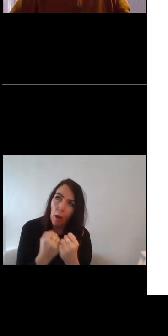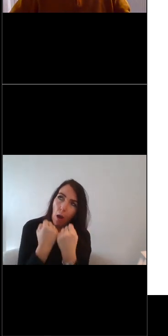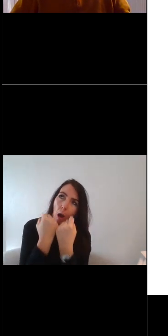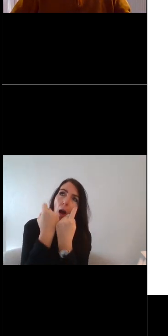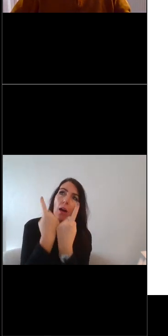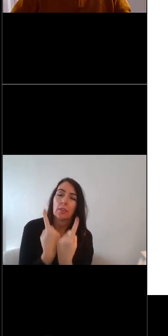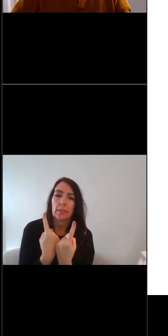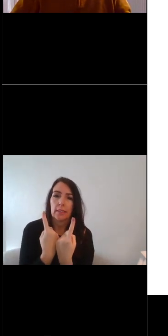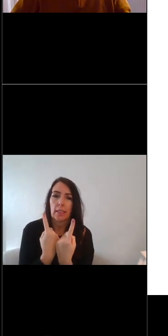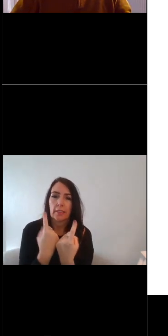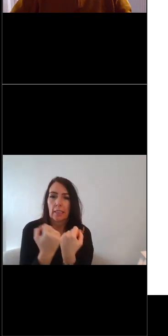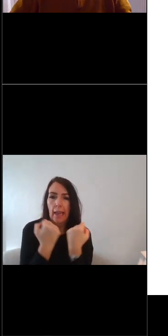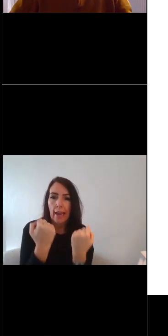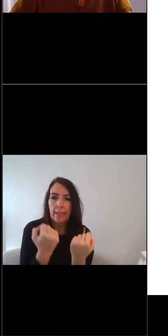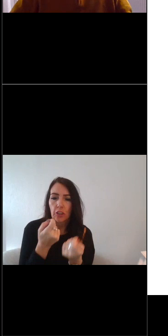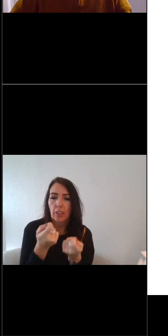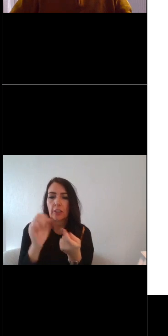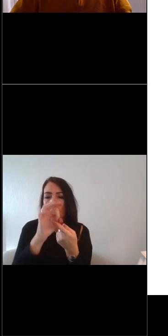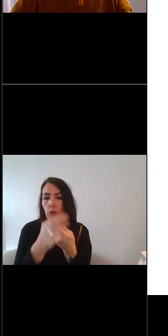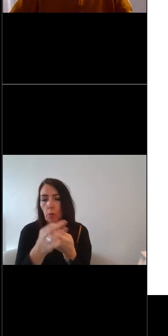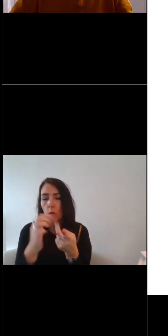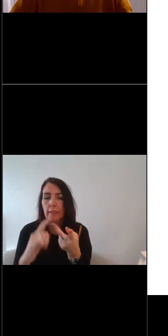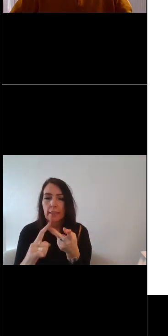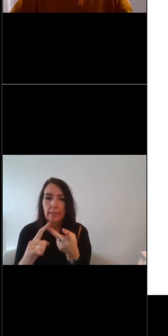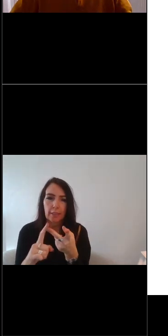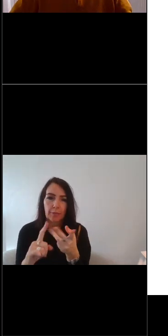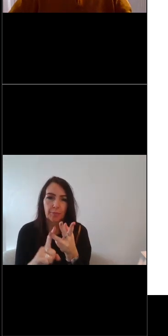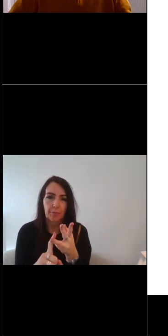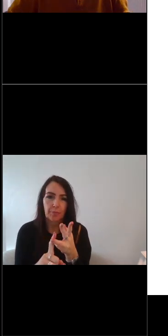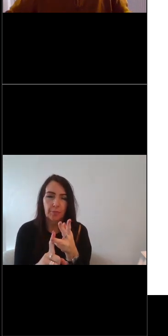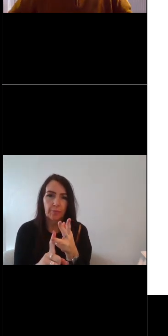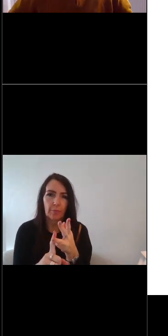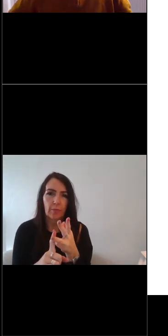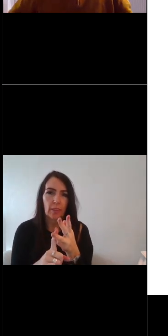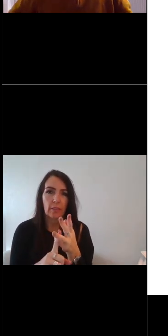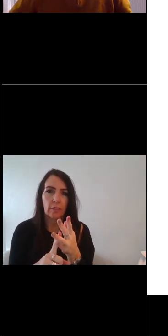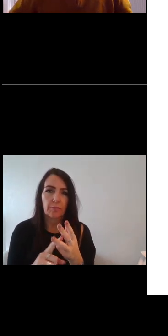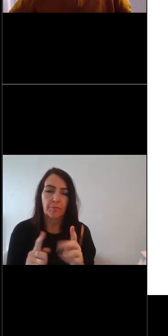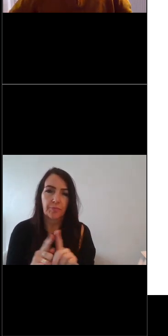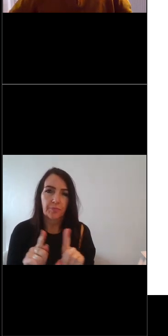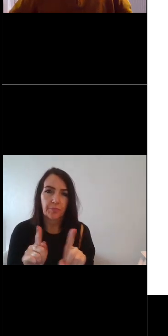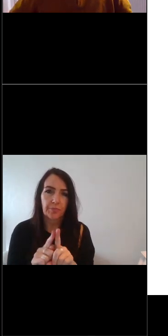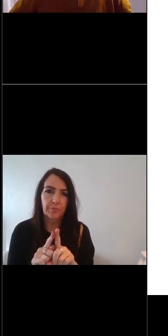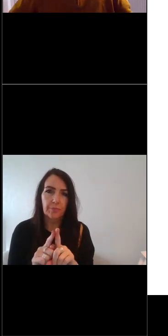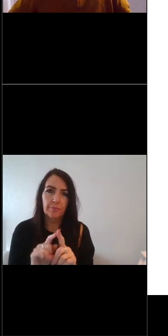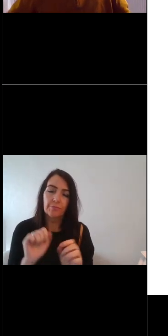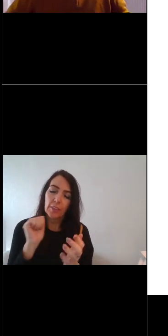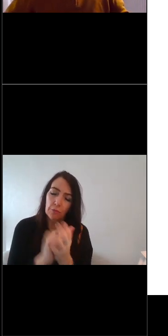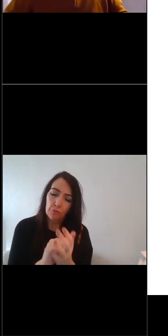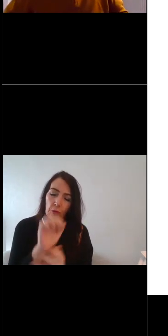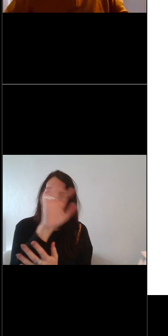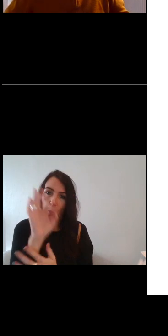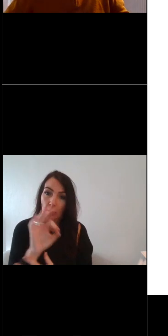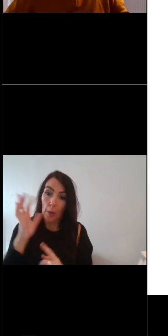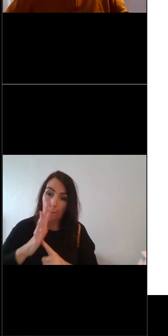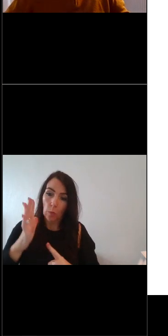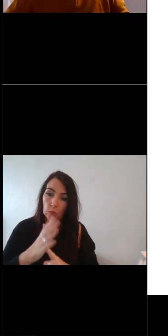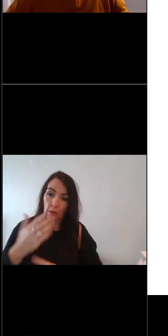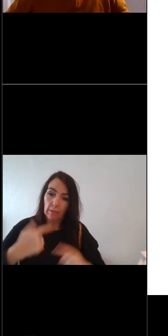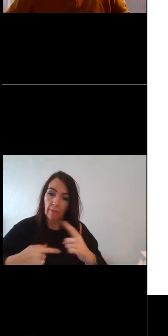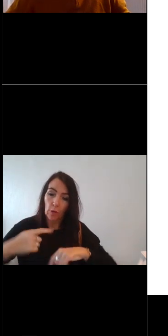energy, charge points, and asking the right questions from the start can really help